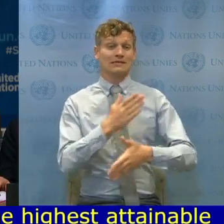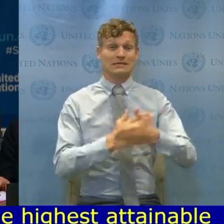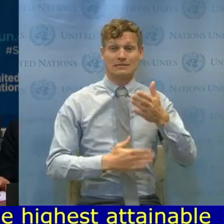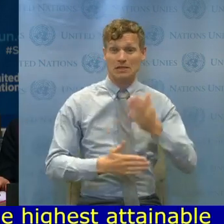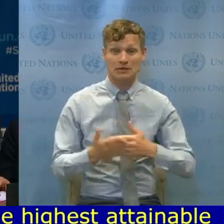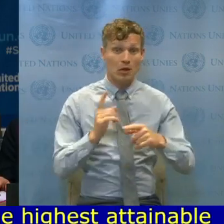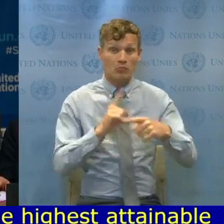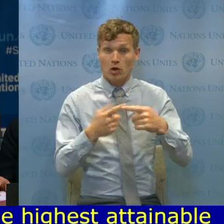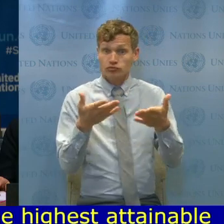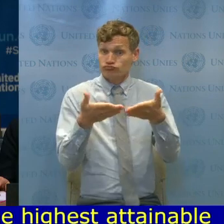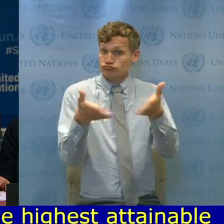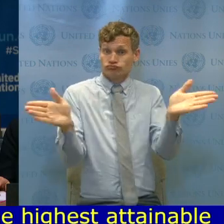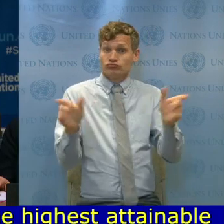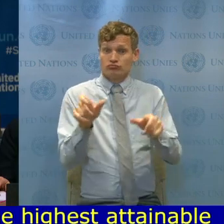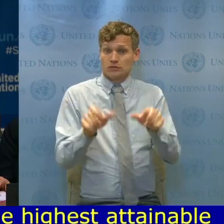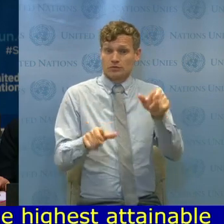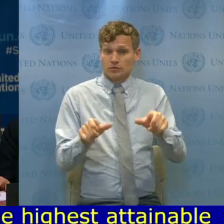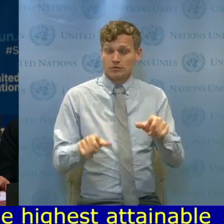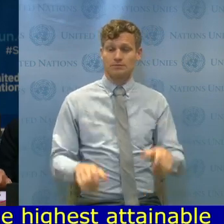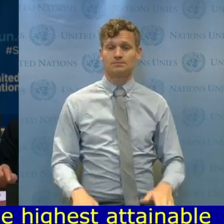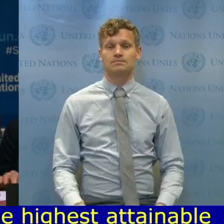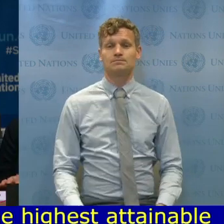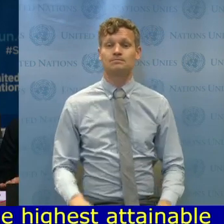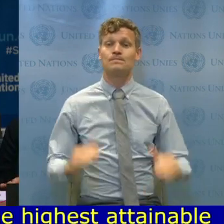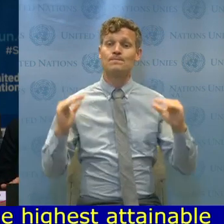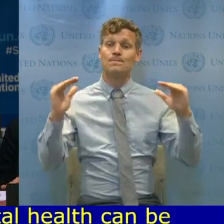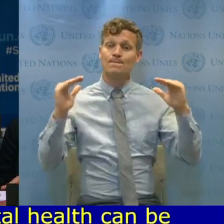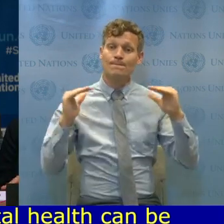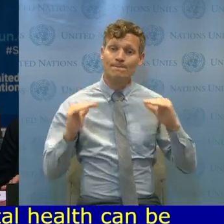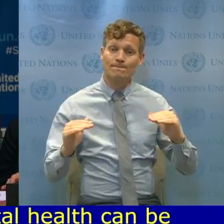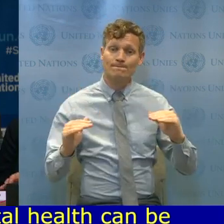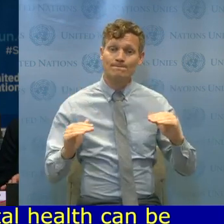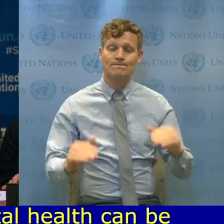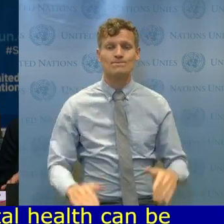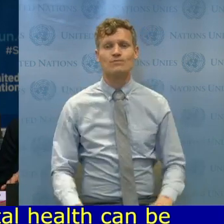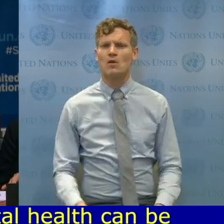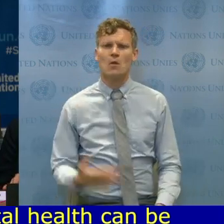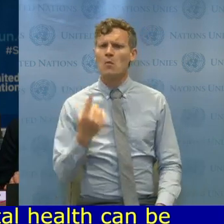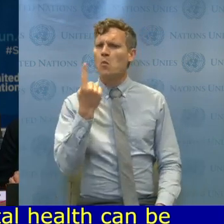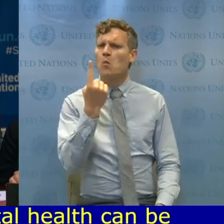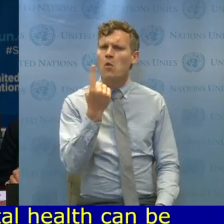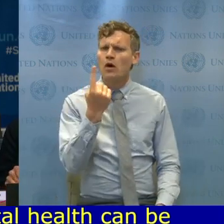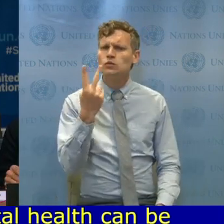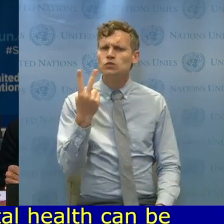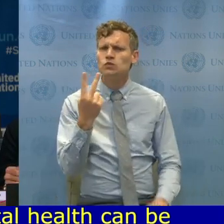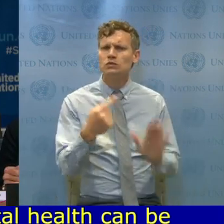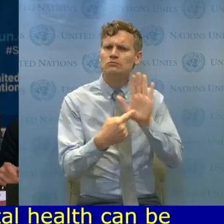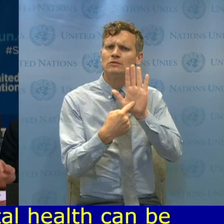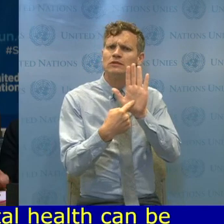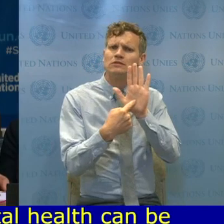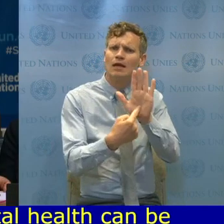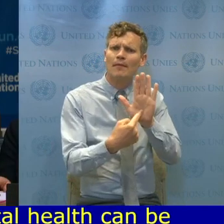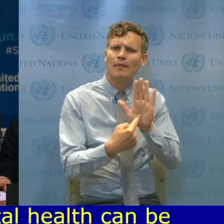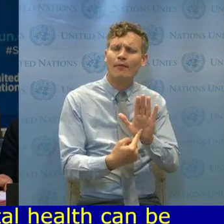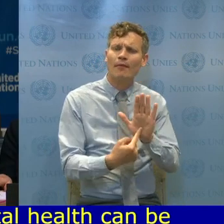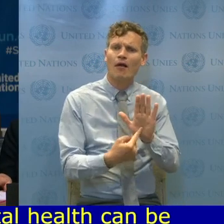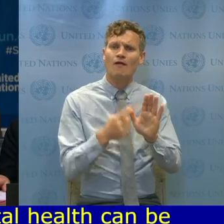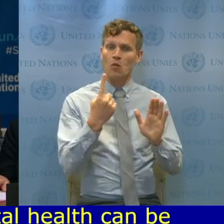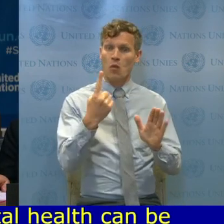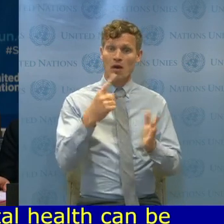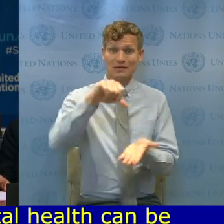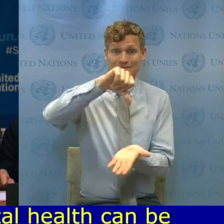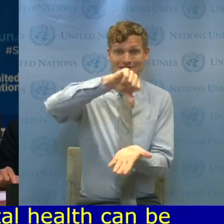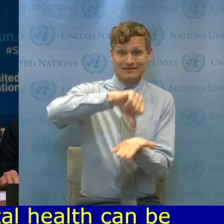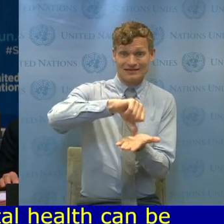disabilities? D, share one or two examples of a city or community to showcase